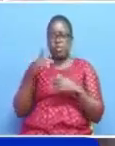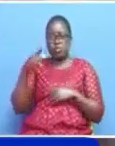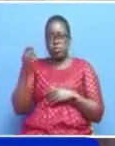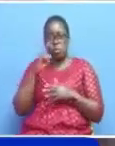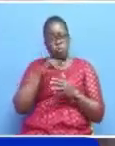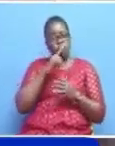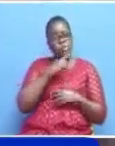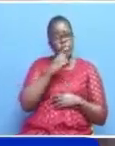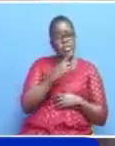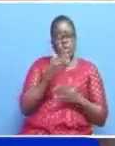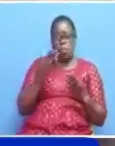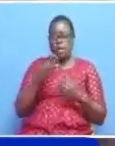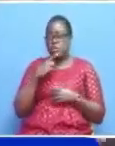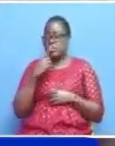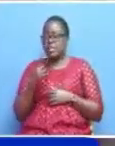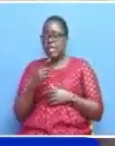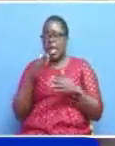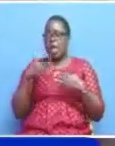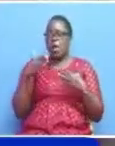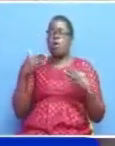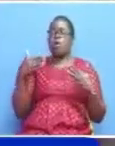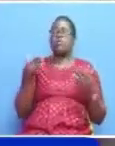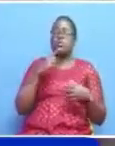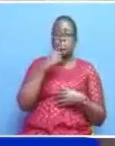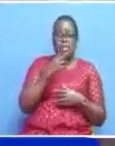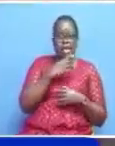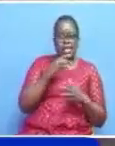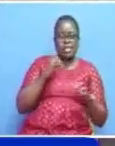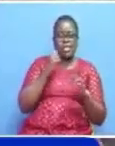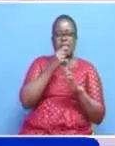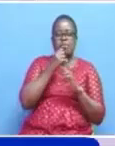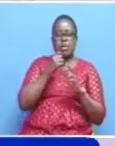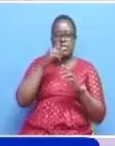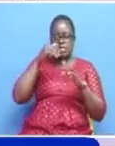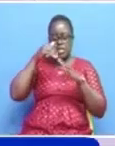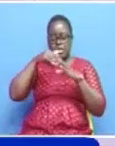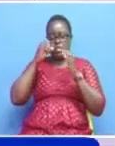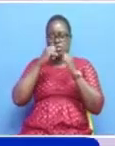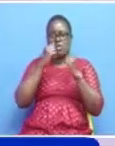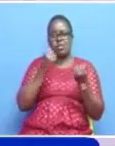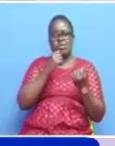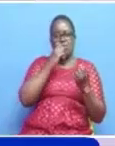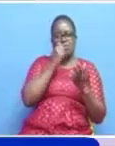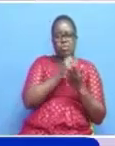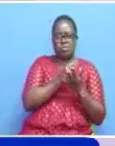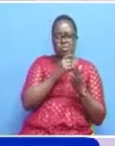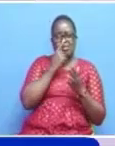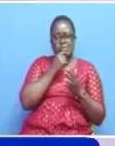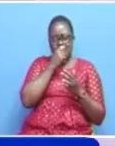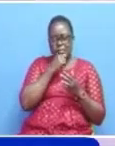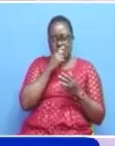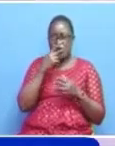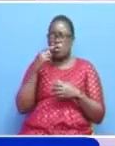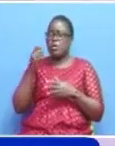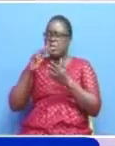to say, where to say, how to say, and the impact on society. Official Secrets Act kwenda soma. Wewe ulipepa